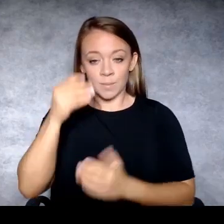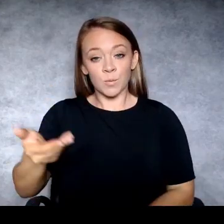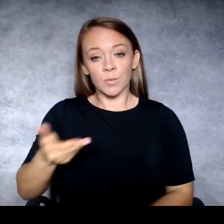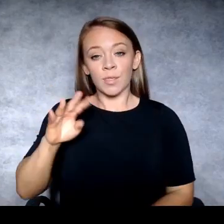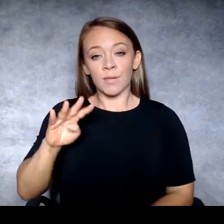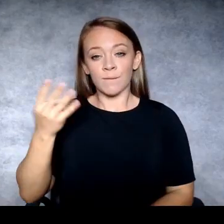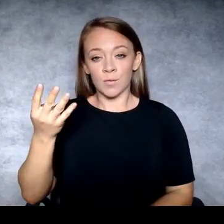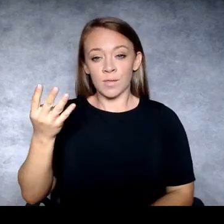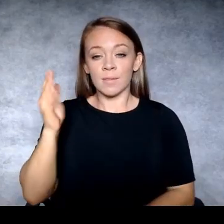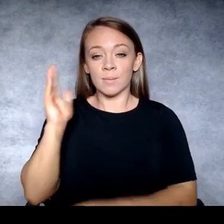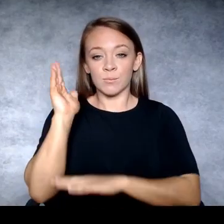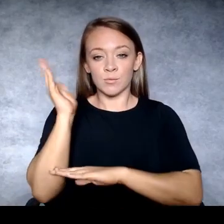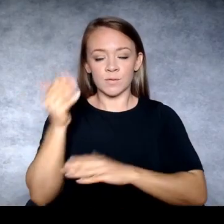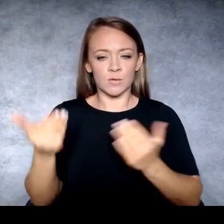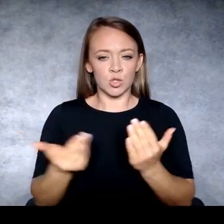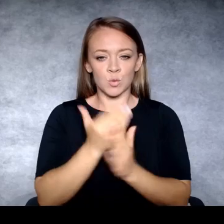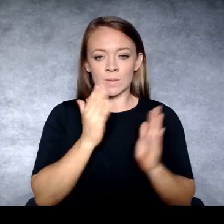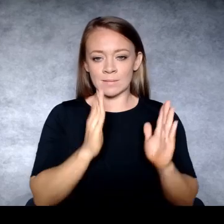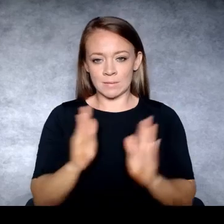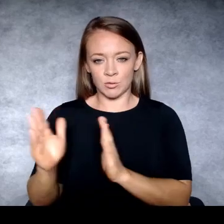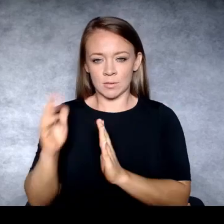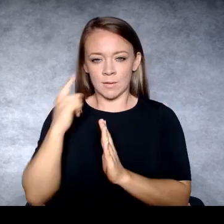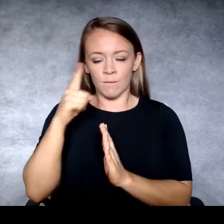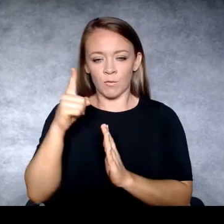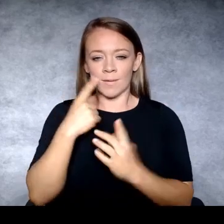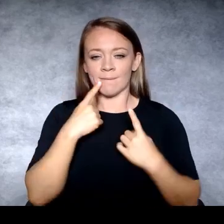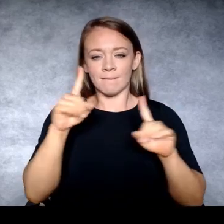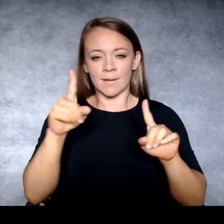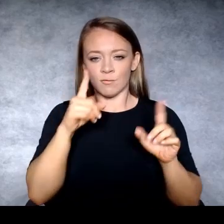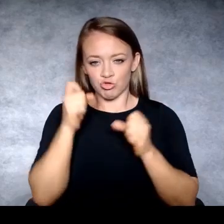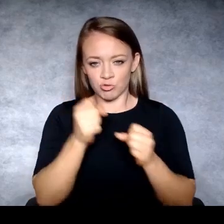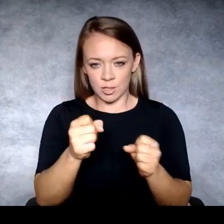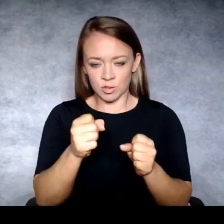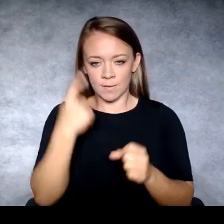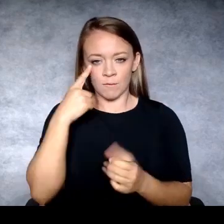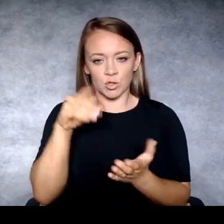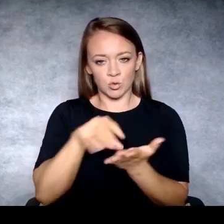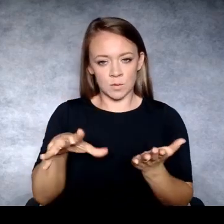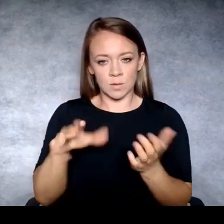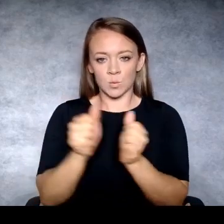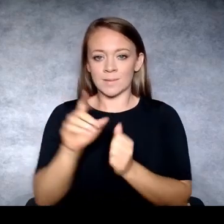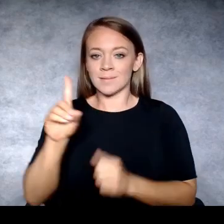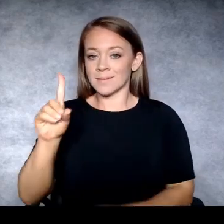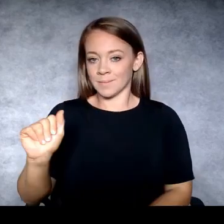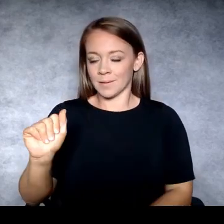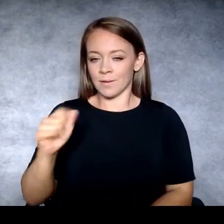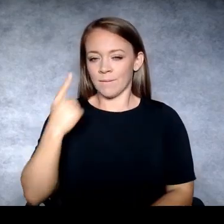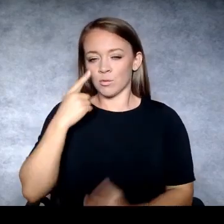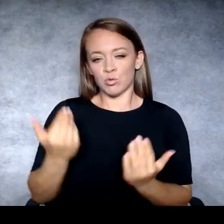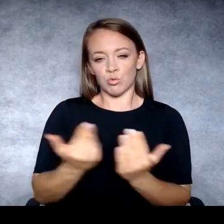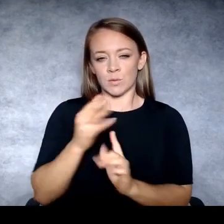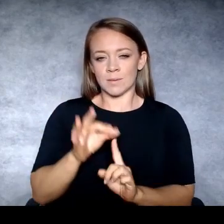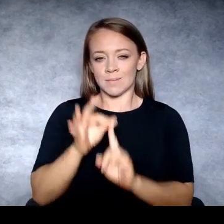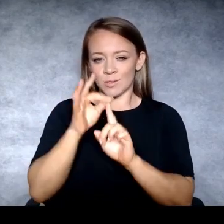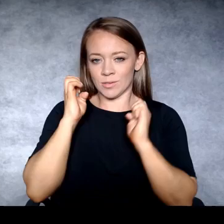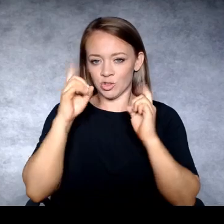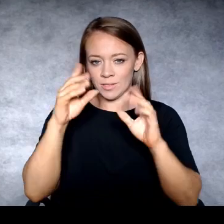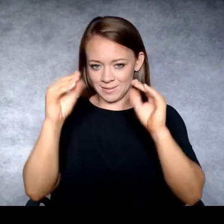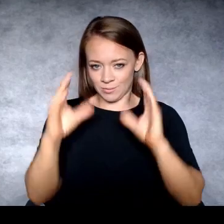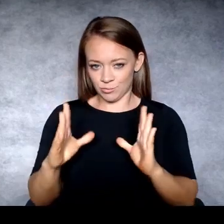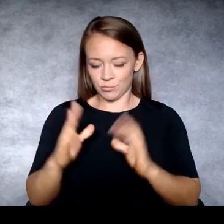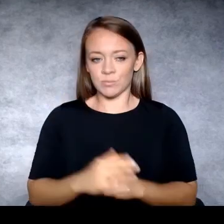presentation of our new series on effective strategies for students with disabilities for new special education teachers.